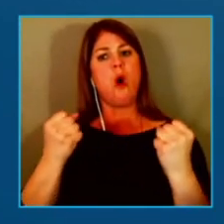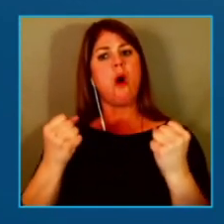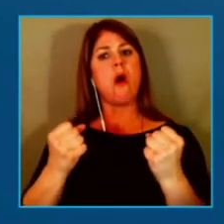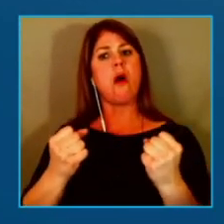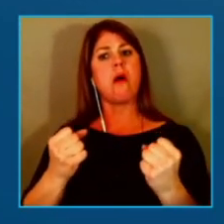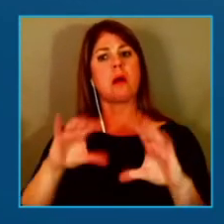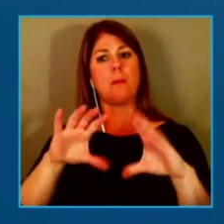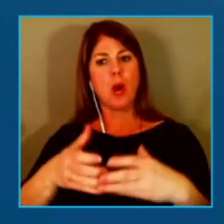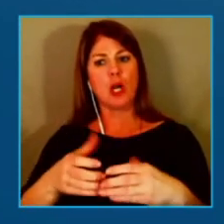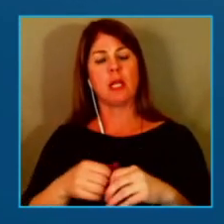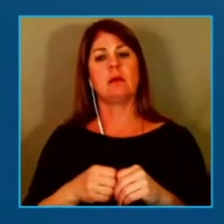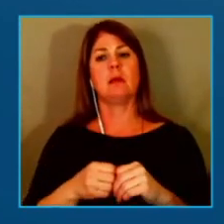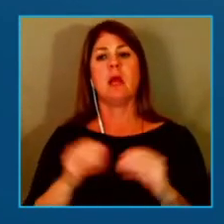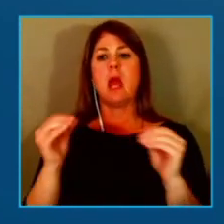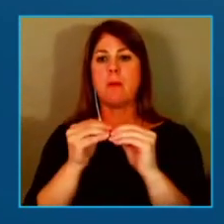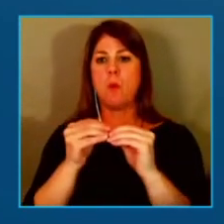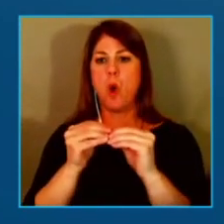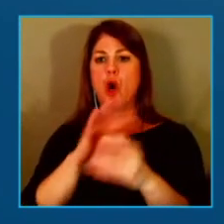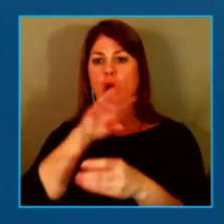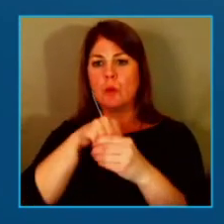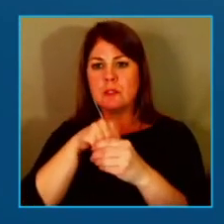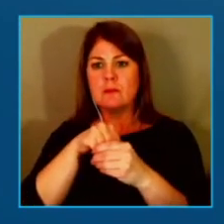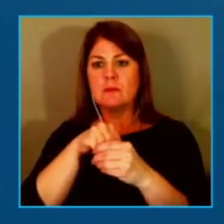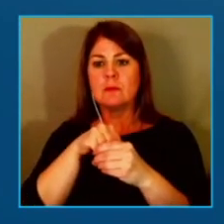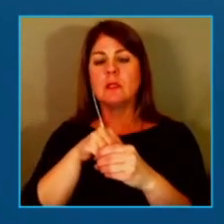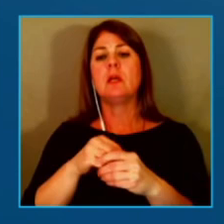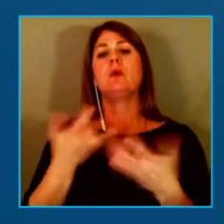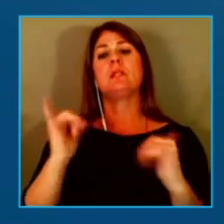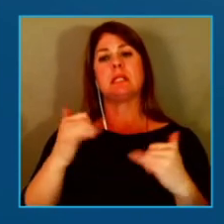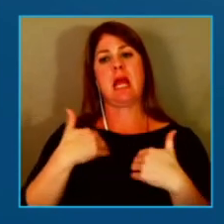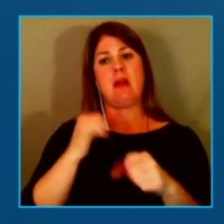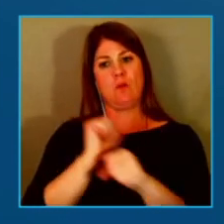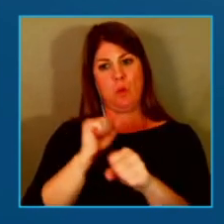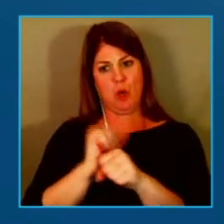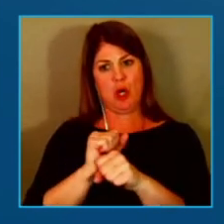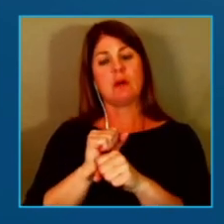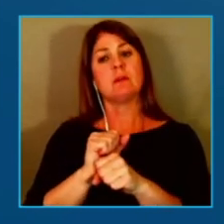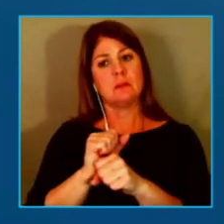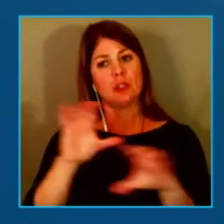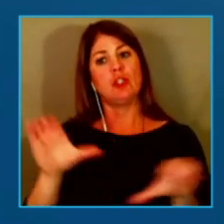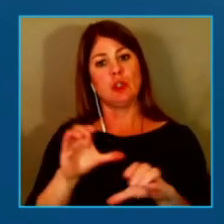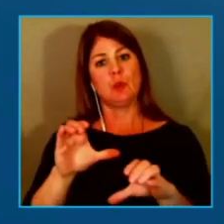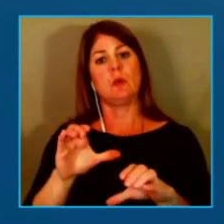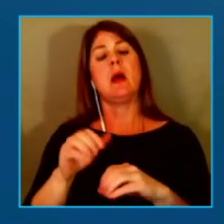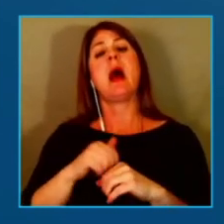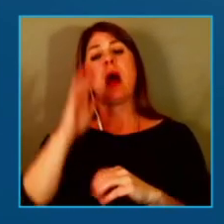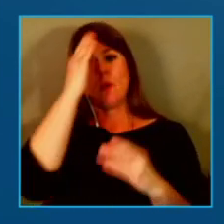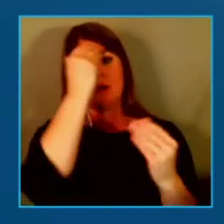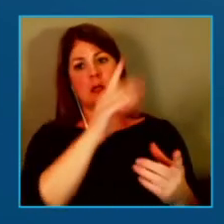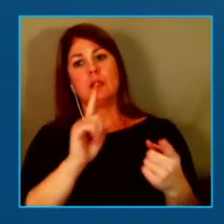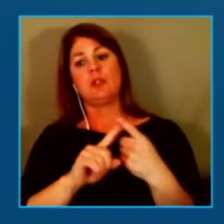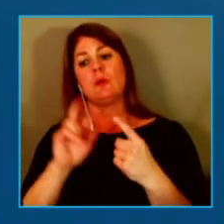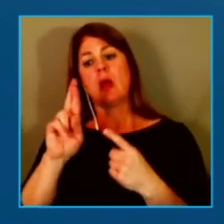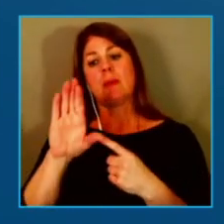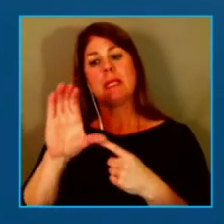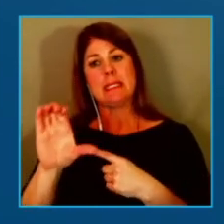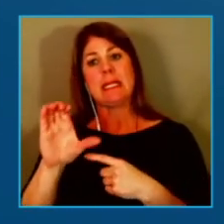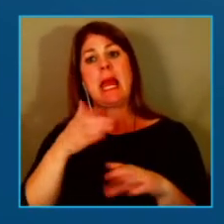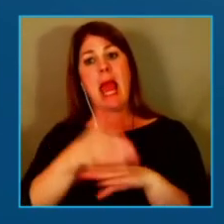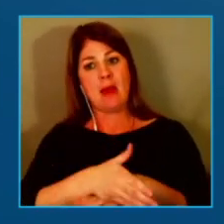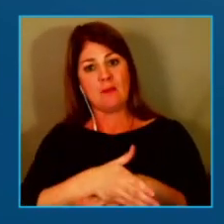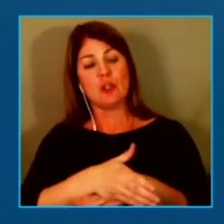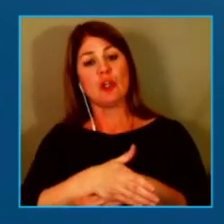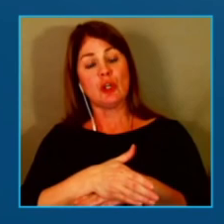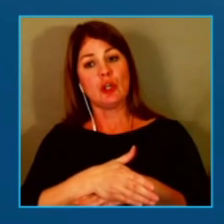more work to do, and I am committed to reporting back to the RBC after the State Executive Committee approves these